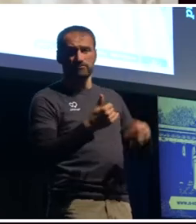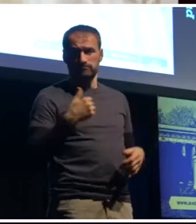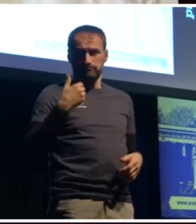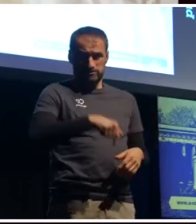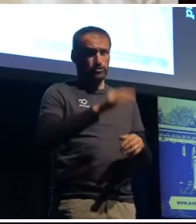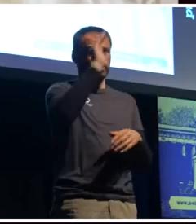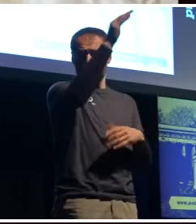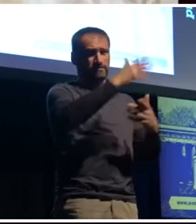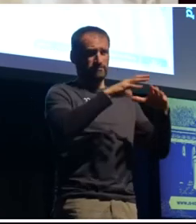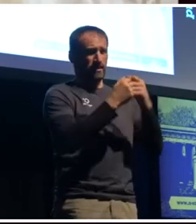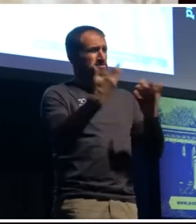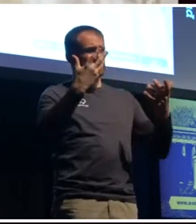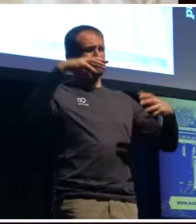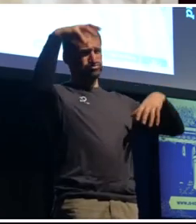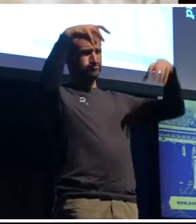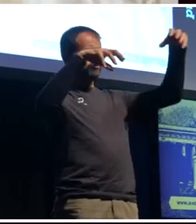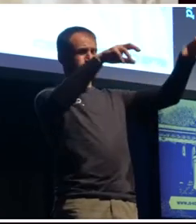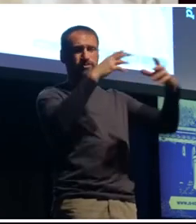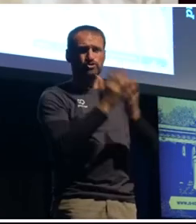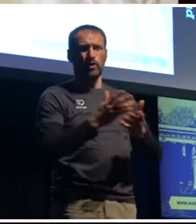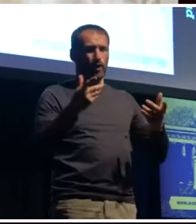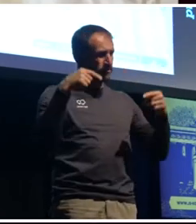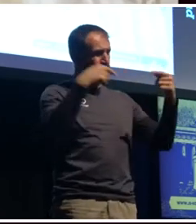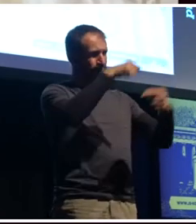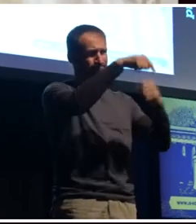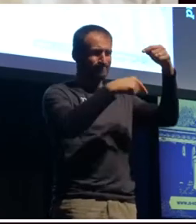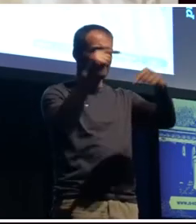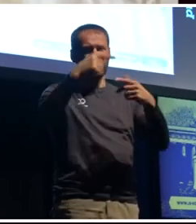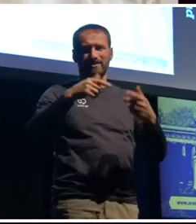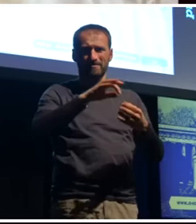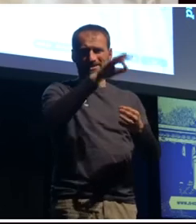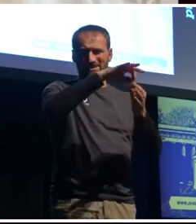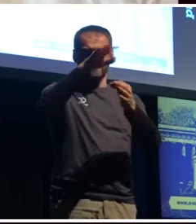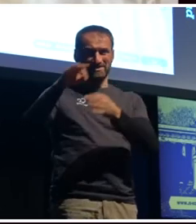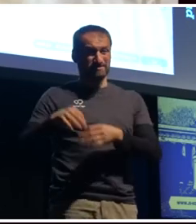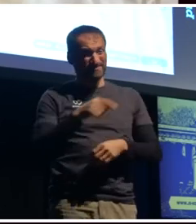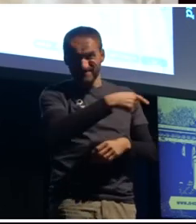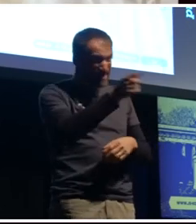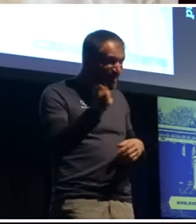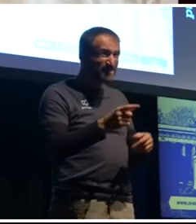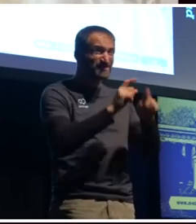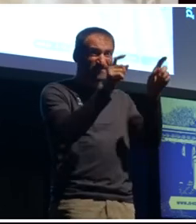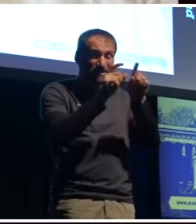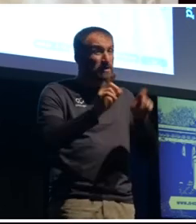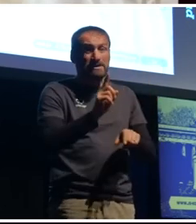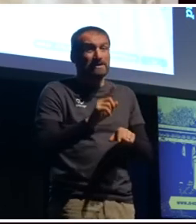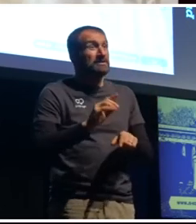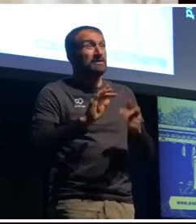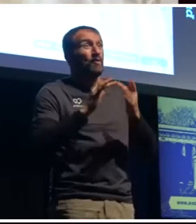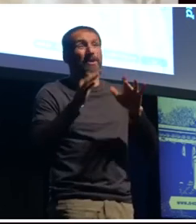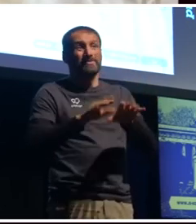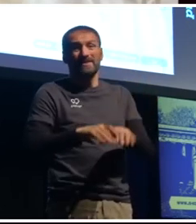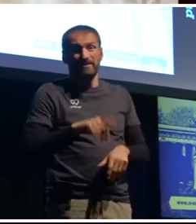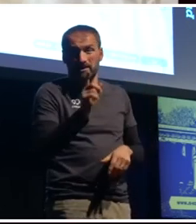different kinds of industries that are not related to web development. These are companies trying to do business on